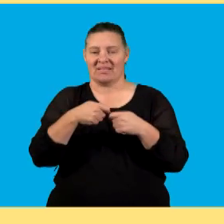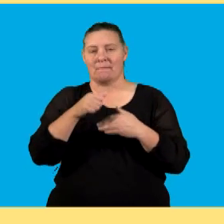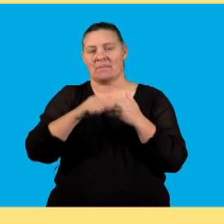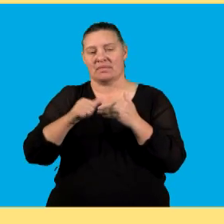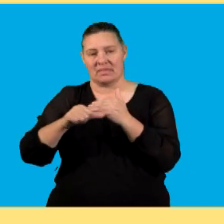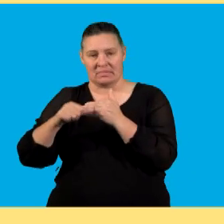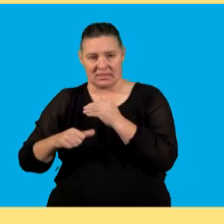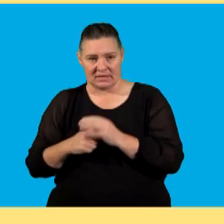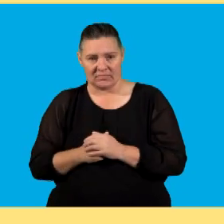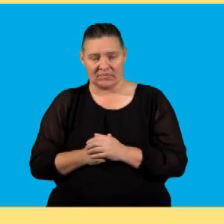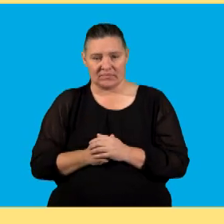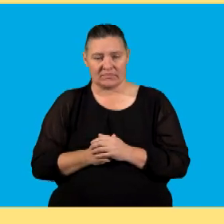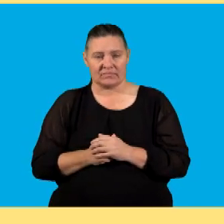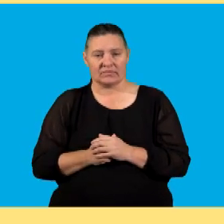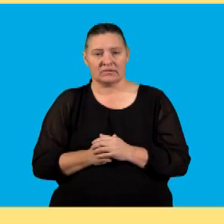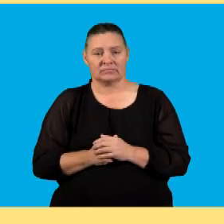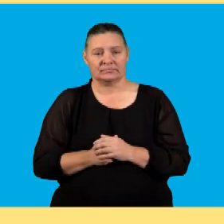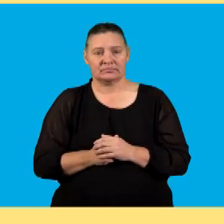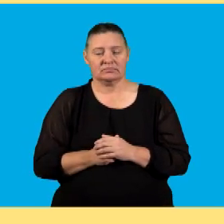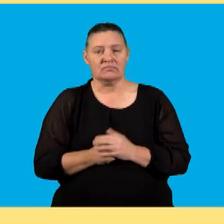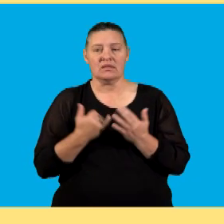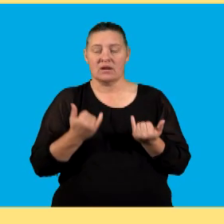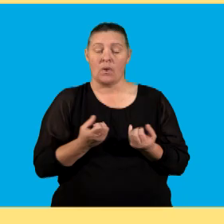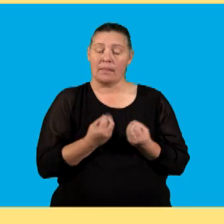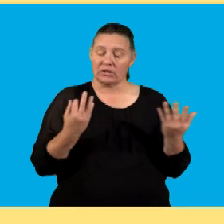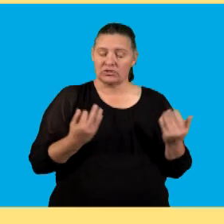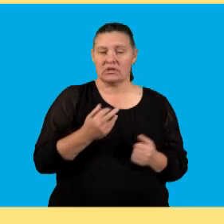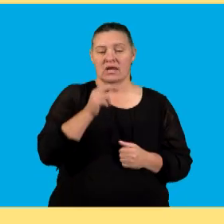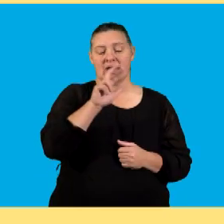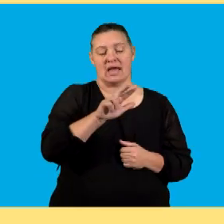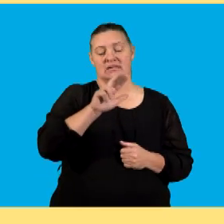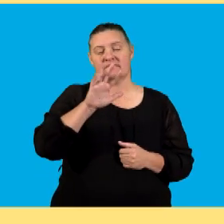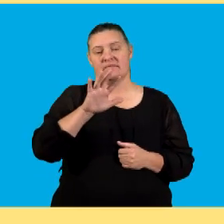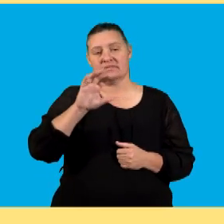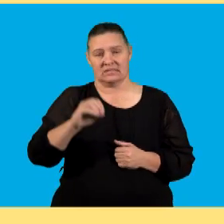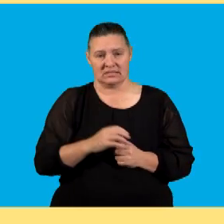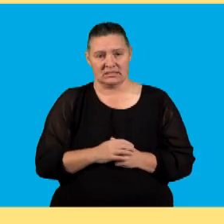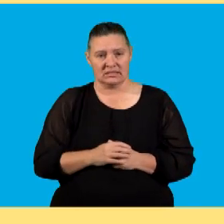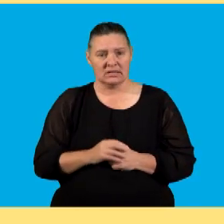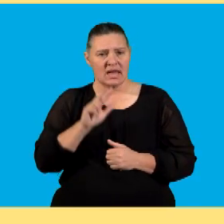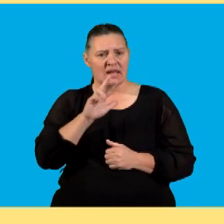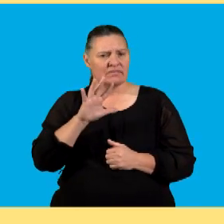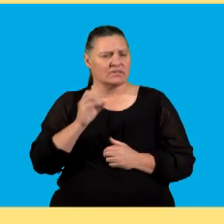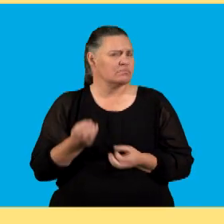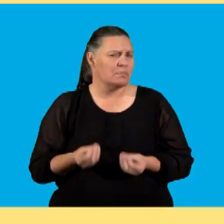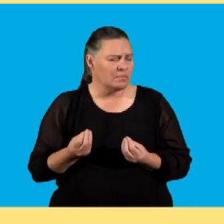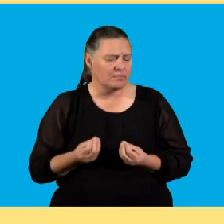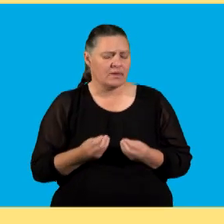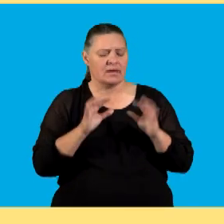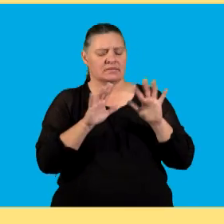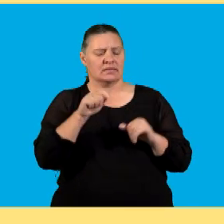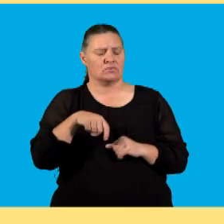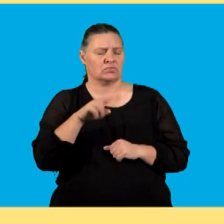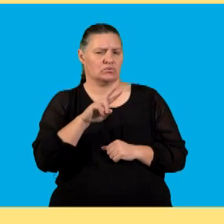fund per month. And my medical aid fund per month becomes 850. How did I get 850? I